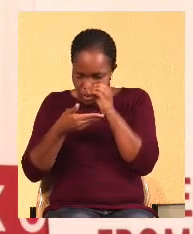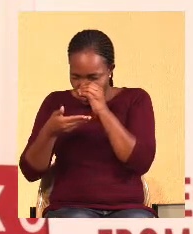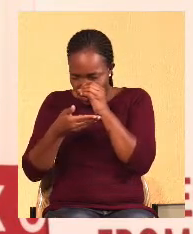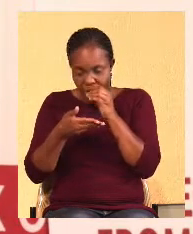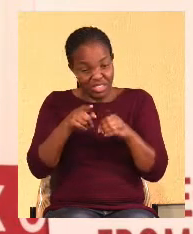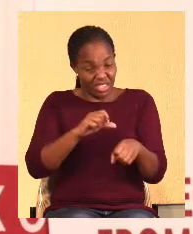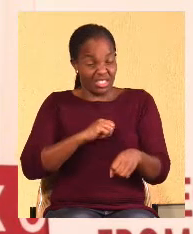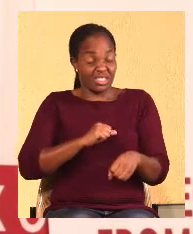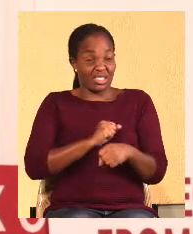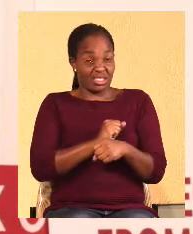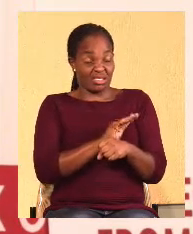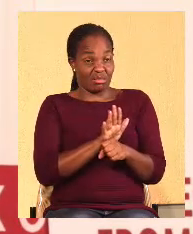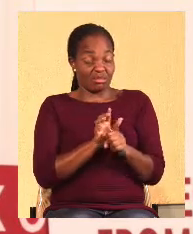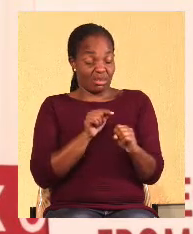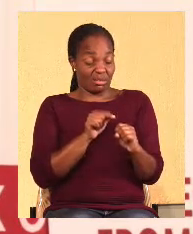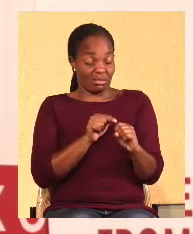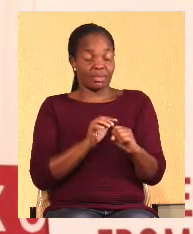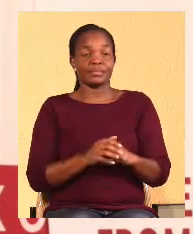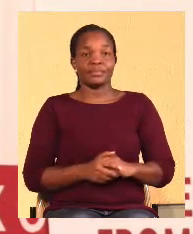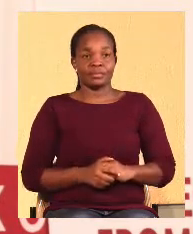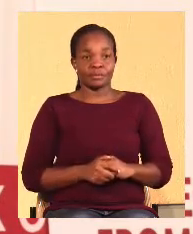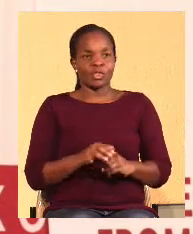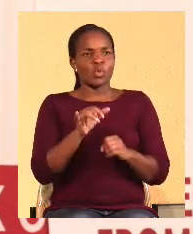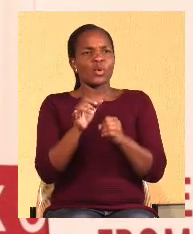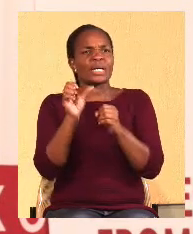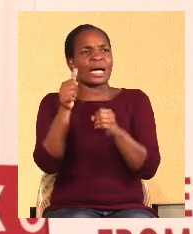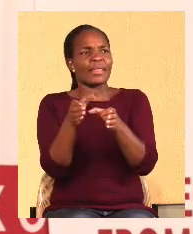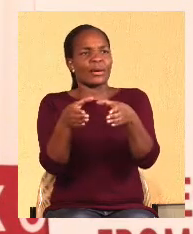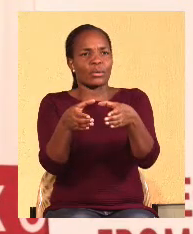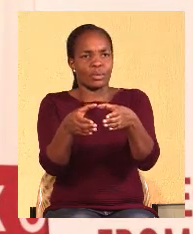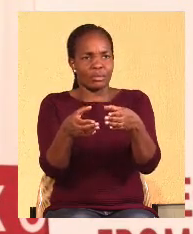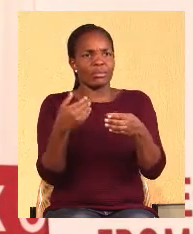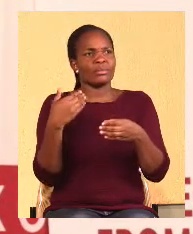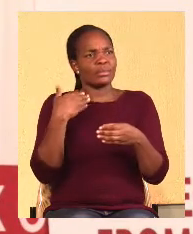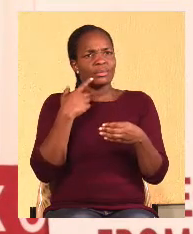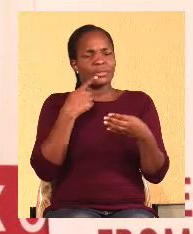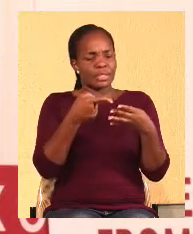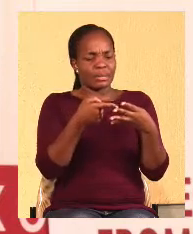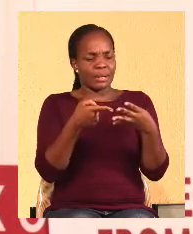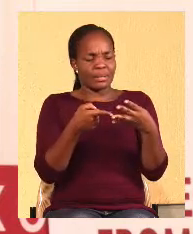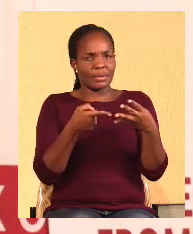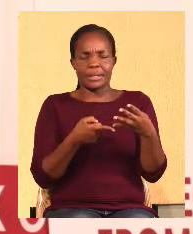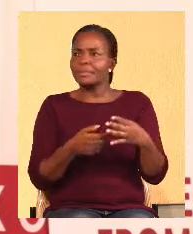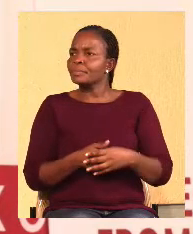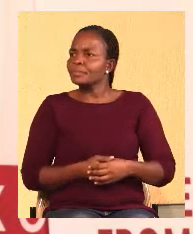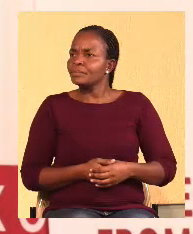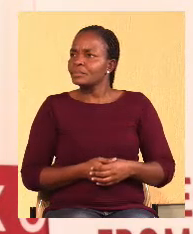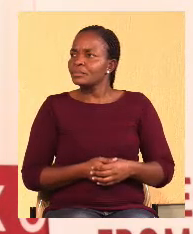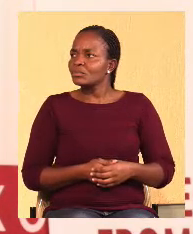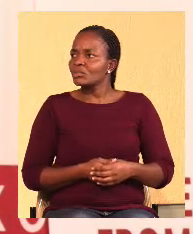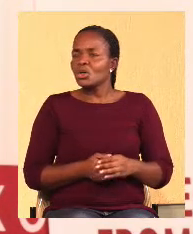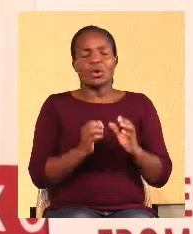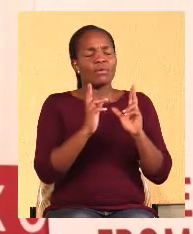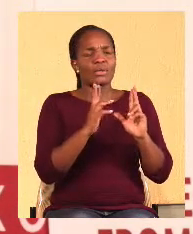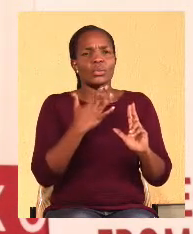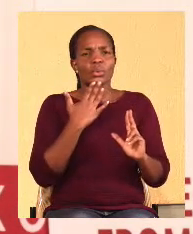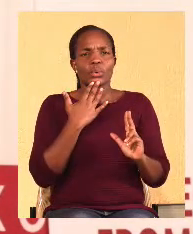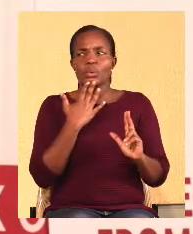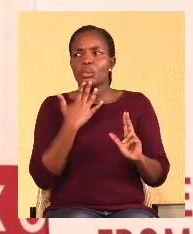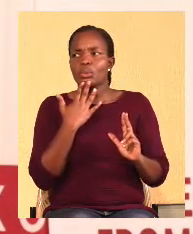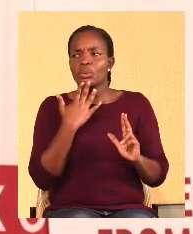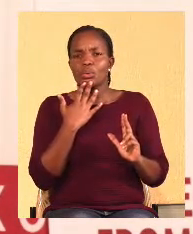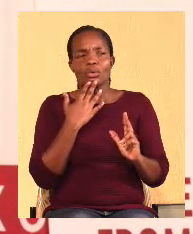COVID-19. This will also include the categories I have mentioned earlier in the past, like those who have been